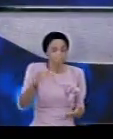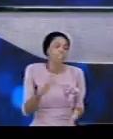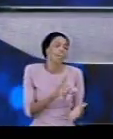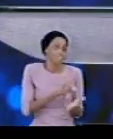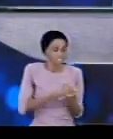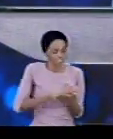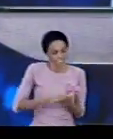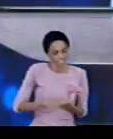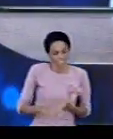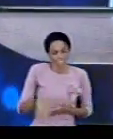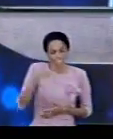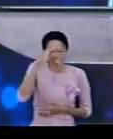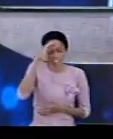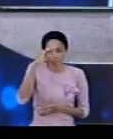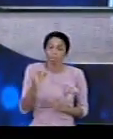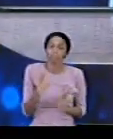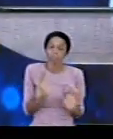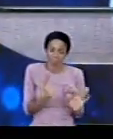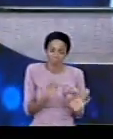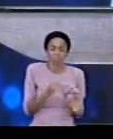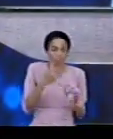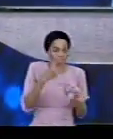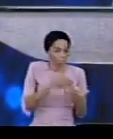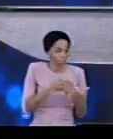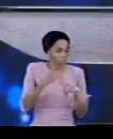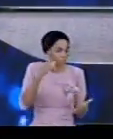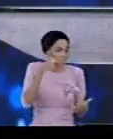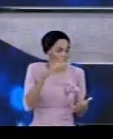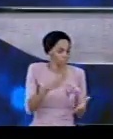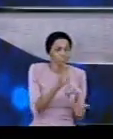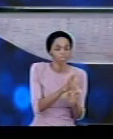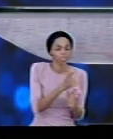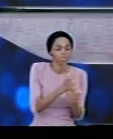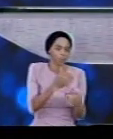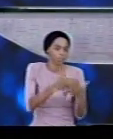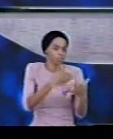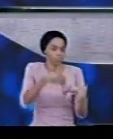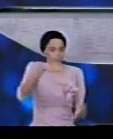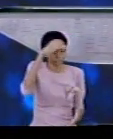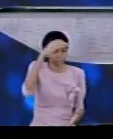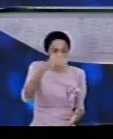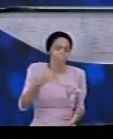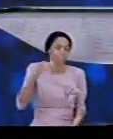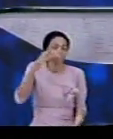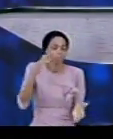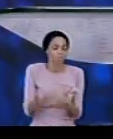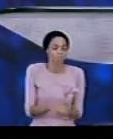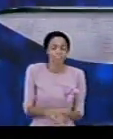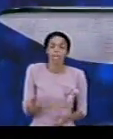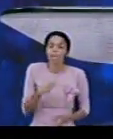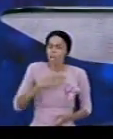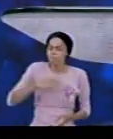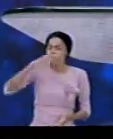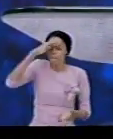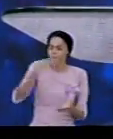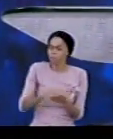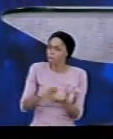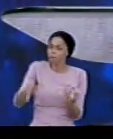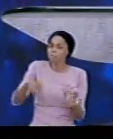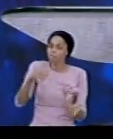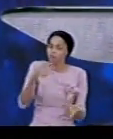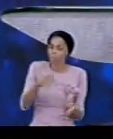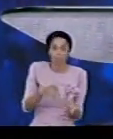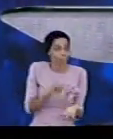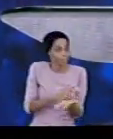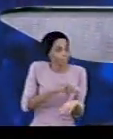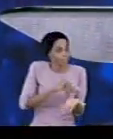man, before his wife, and no, my husband, perfect, justified before the